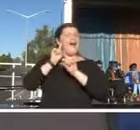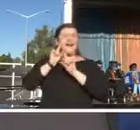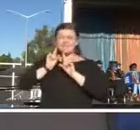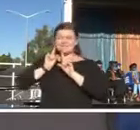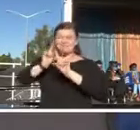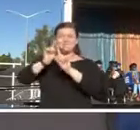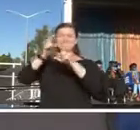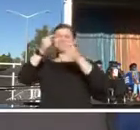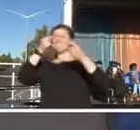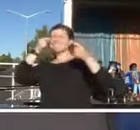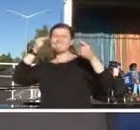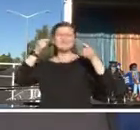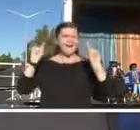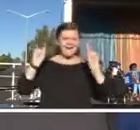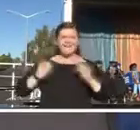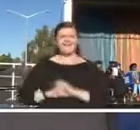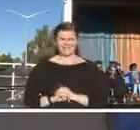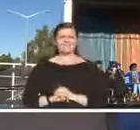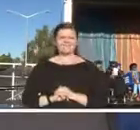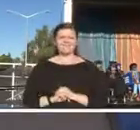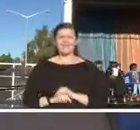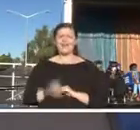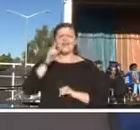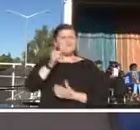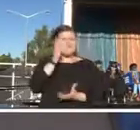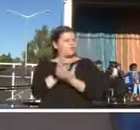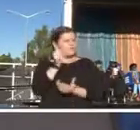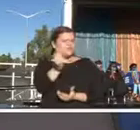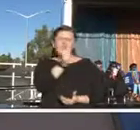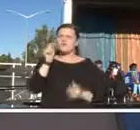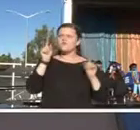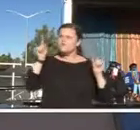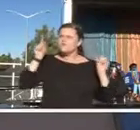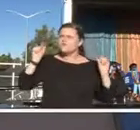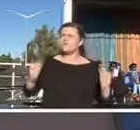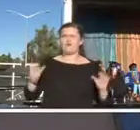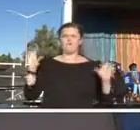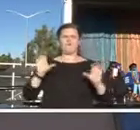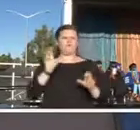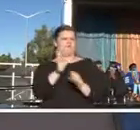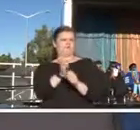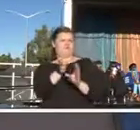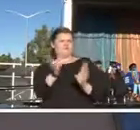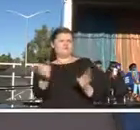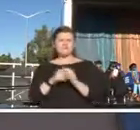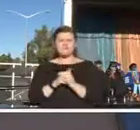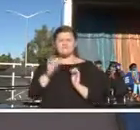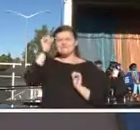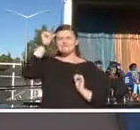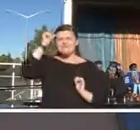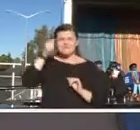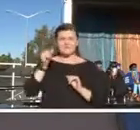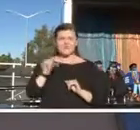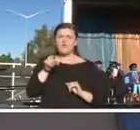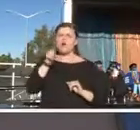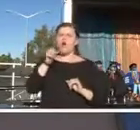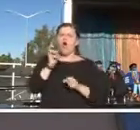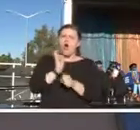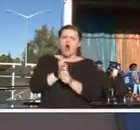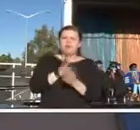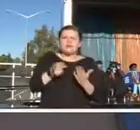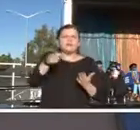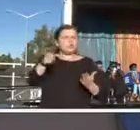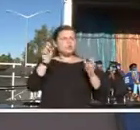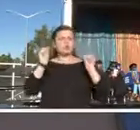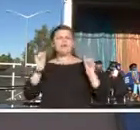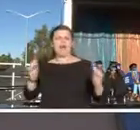goal, proving to yourself that you can do hard things. Remember that. You can do hard things.